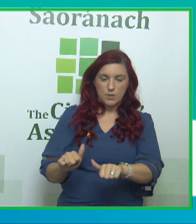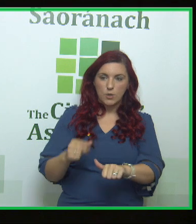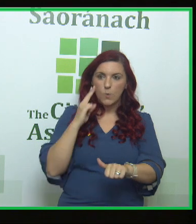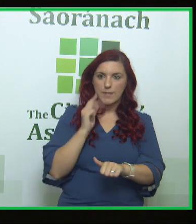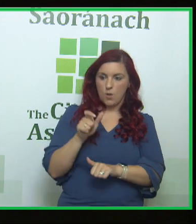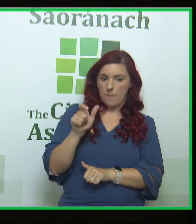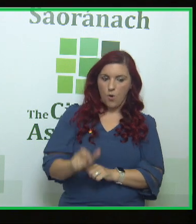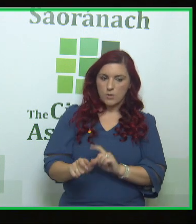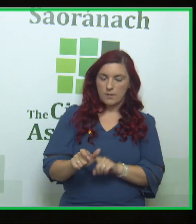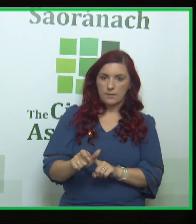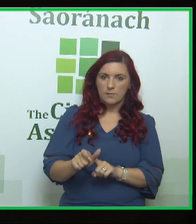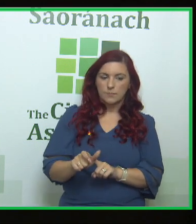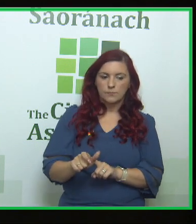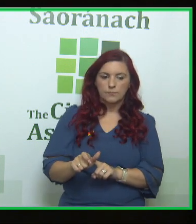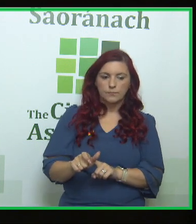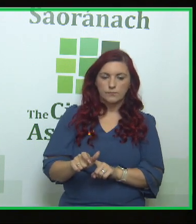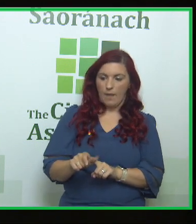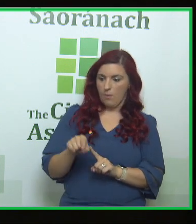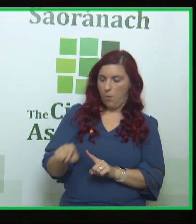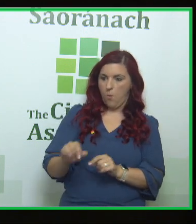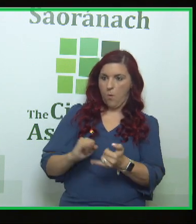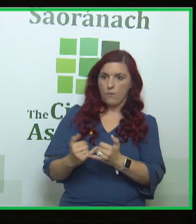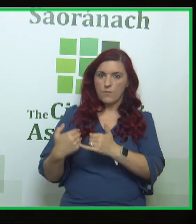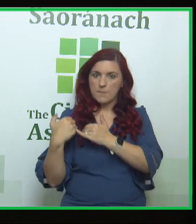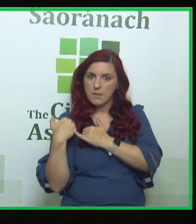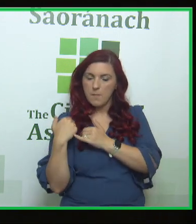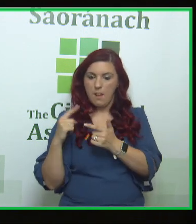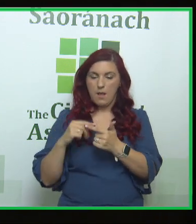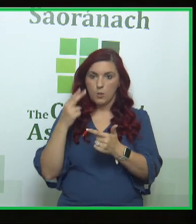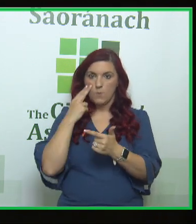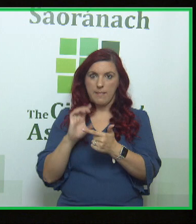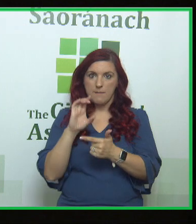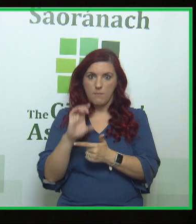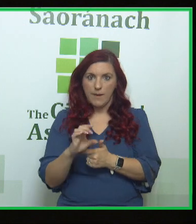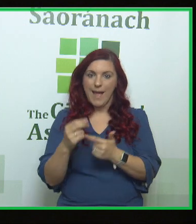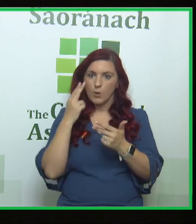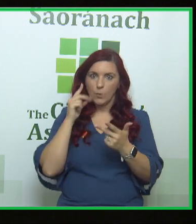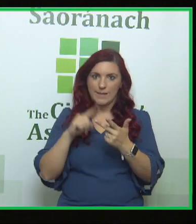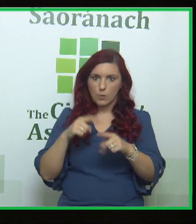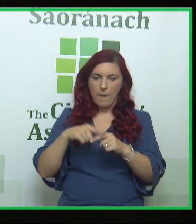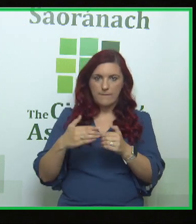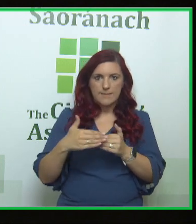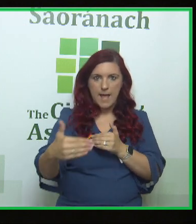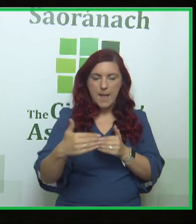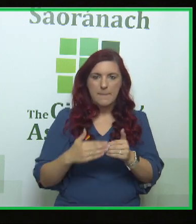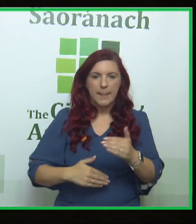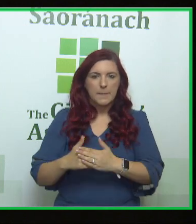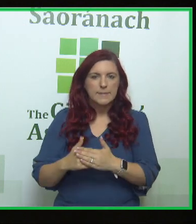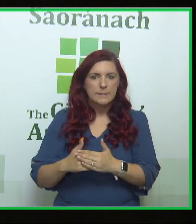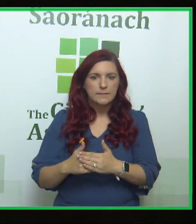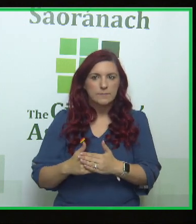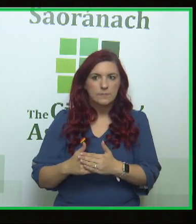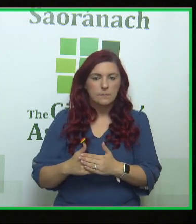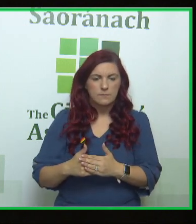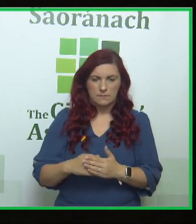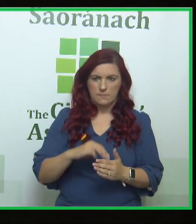person who's, the buck stops with them. You need the money, and you need it to be time-bound. So all is not lost.